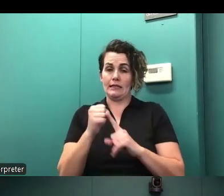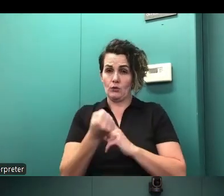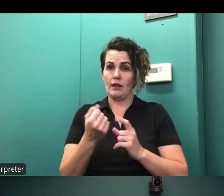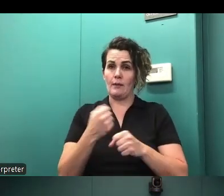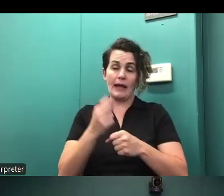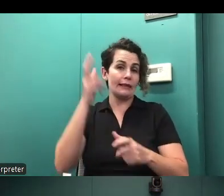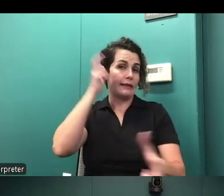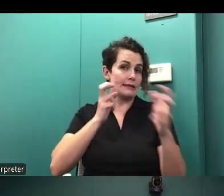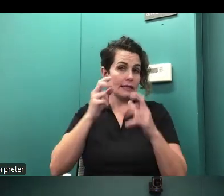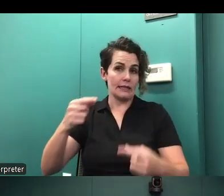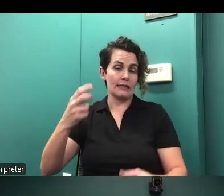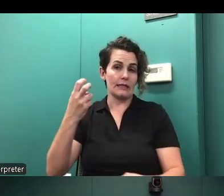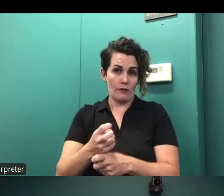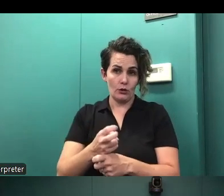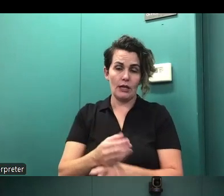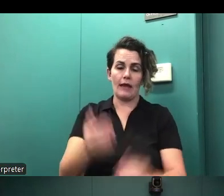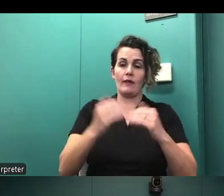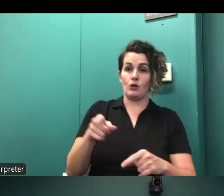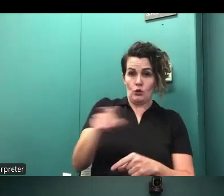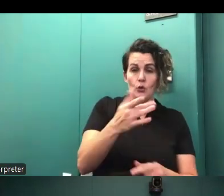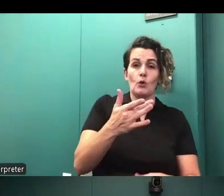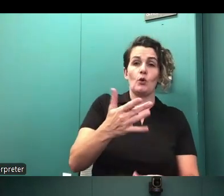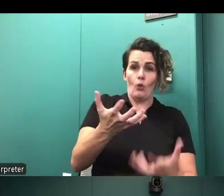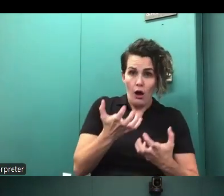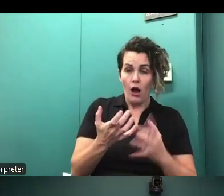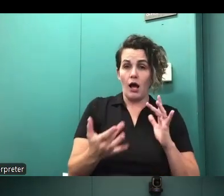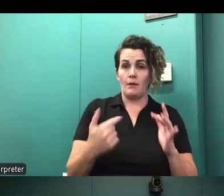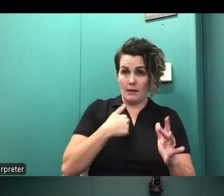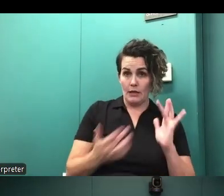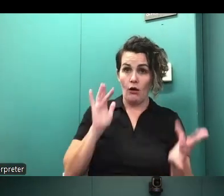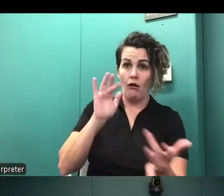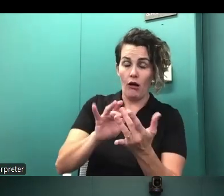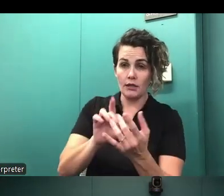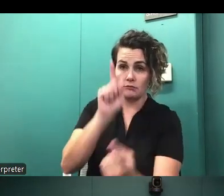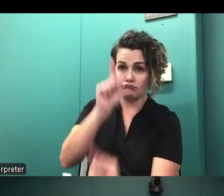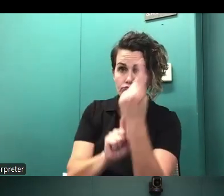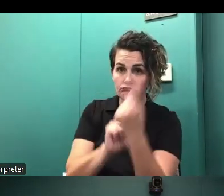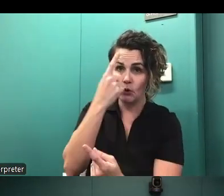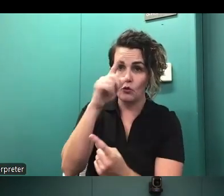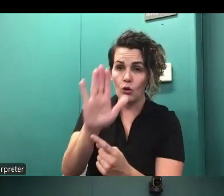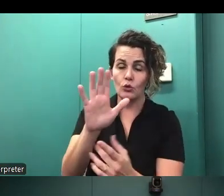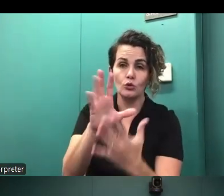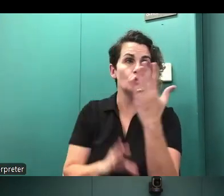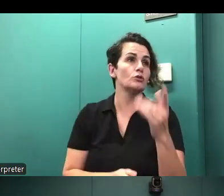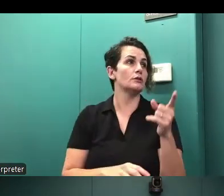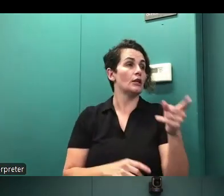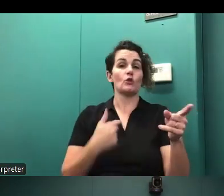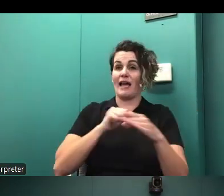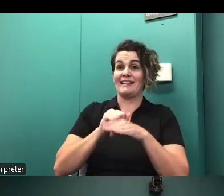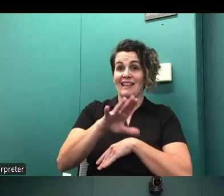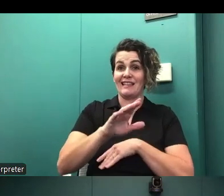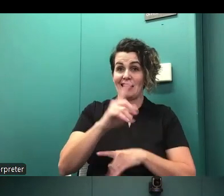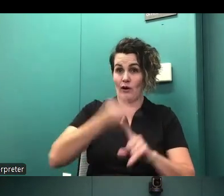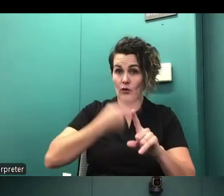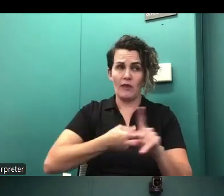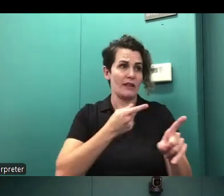personally connect with me about the student, right? So I send this out every month. To all of your students or Yeah, just To the all?